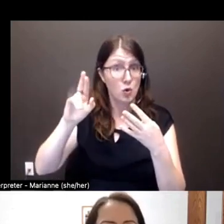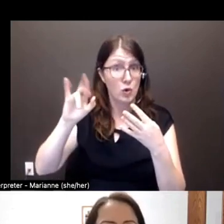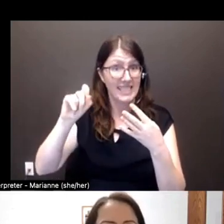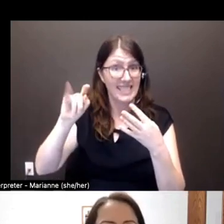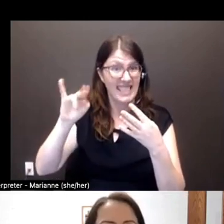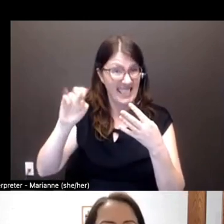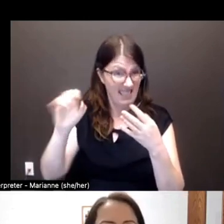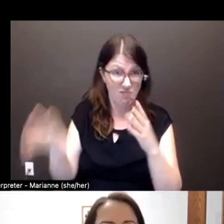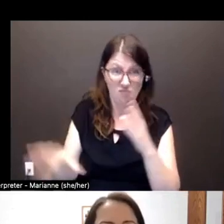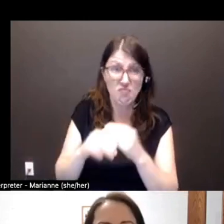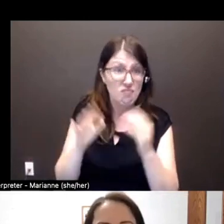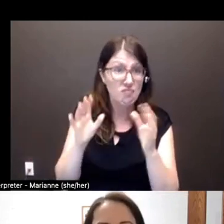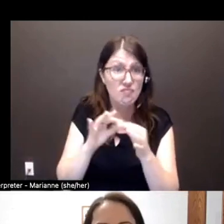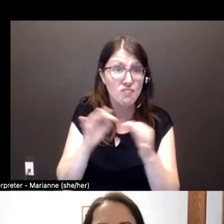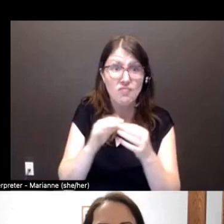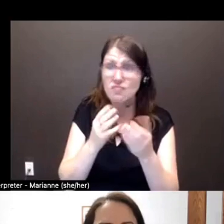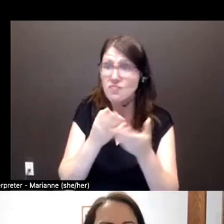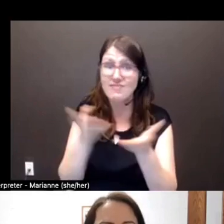And Alicia, of course.